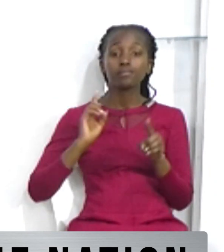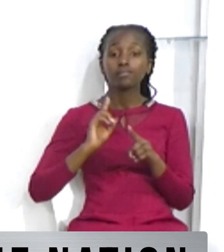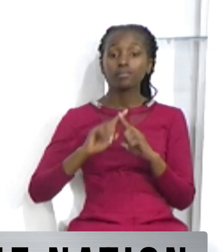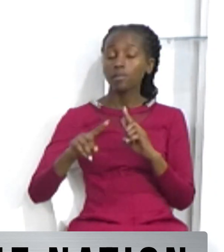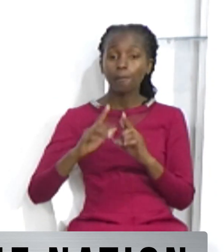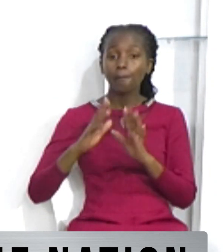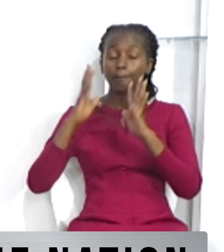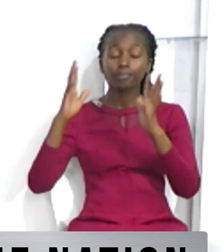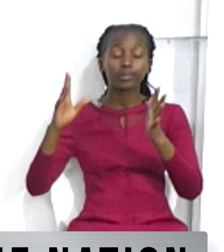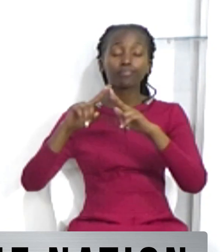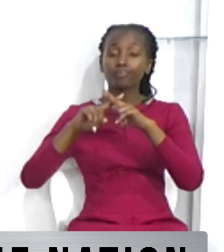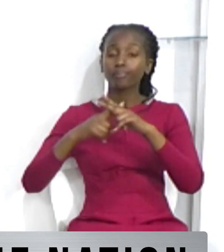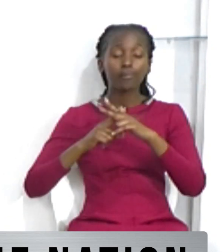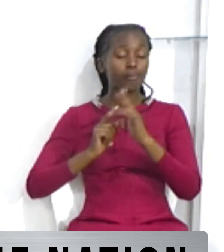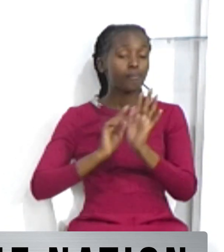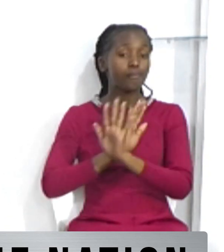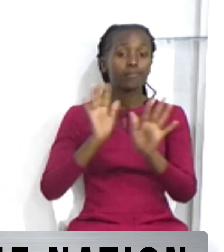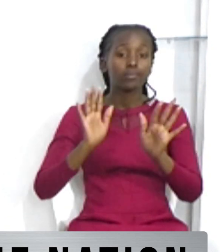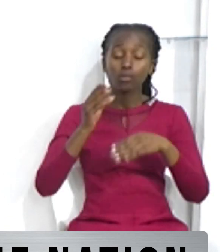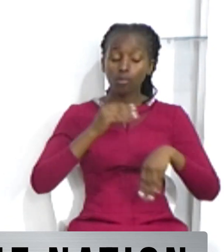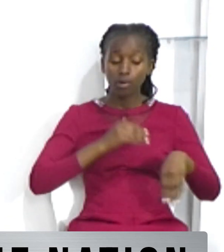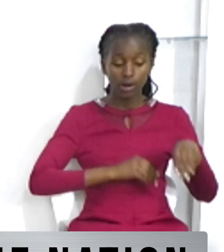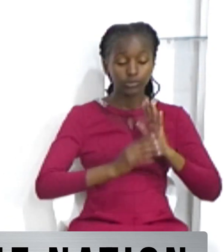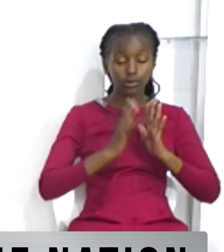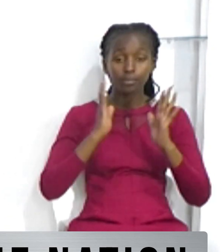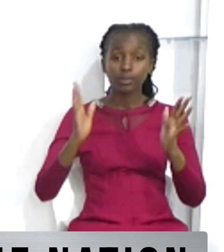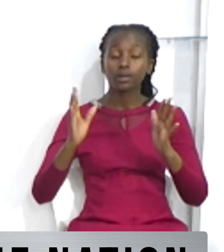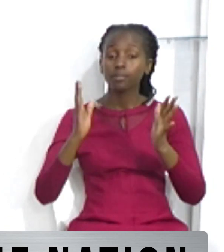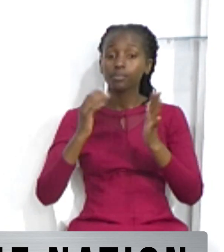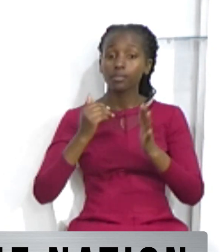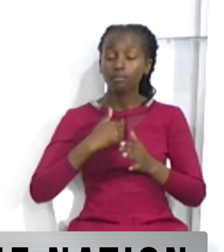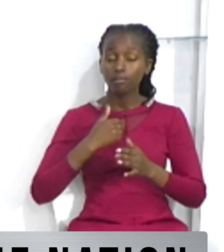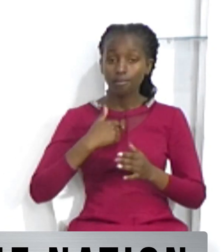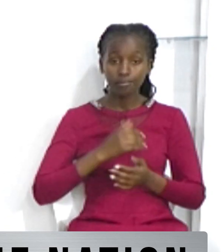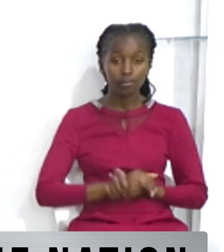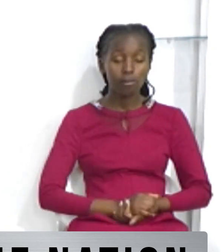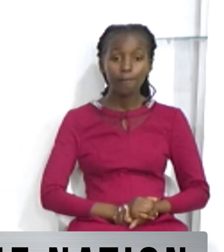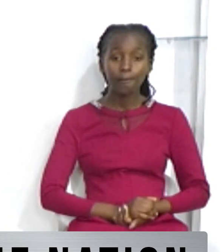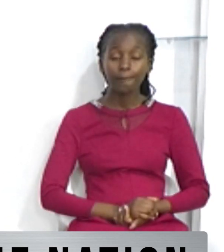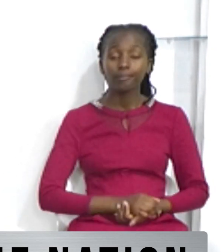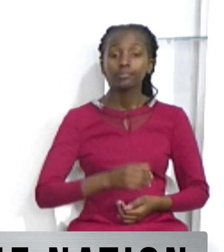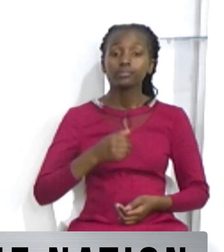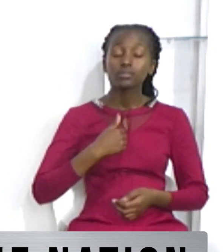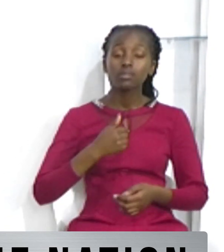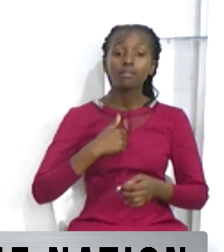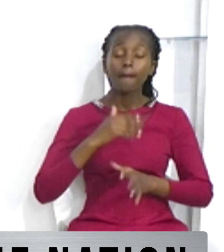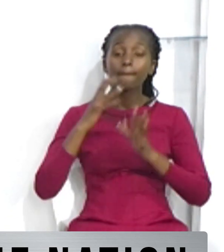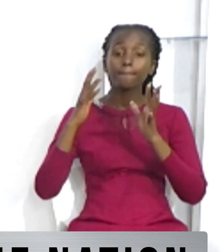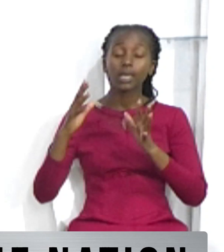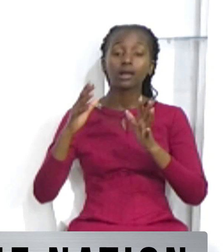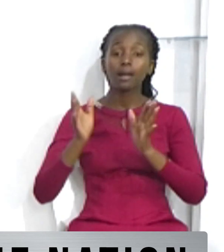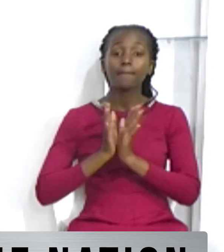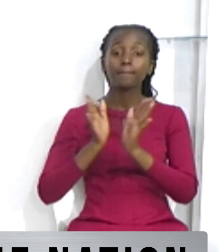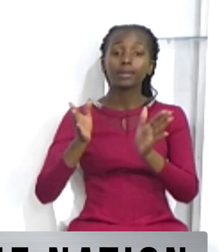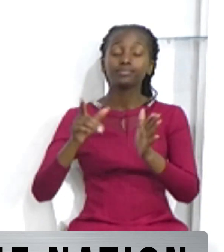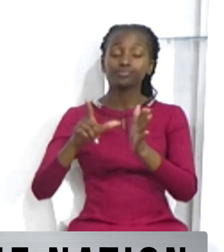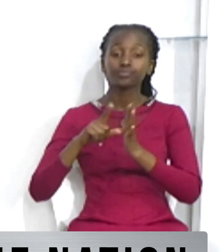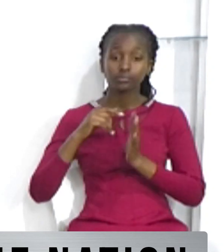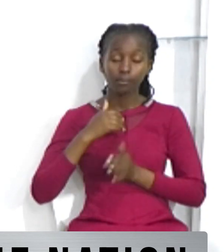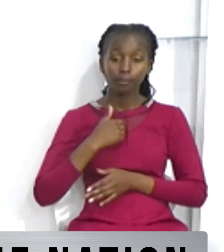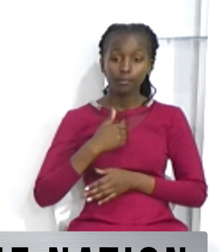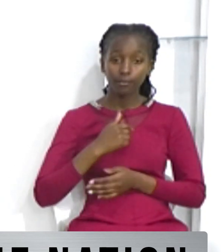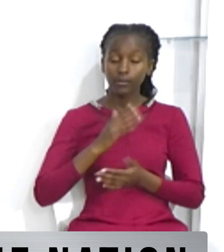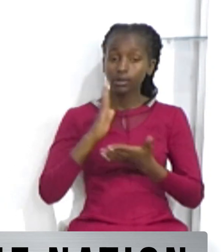of a better word. Corruption, marginalization, and a huge public debt. This is something that